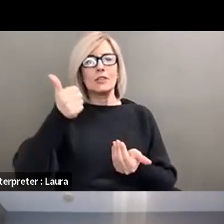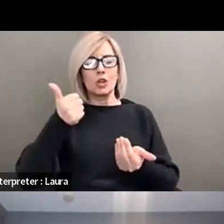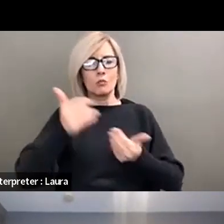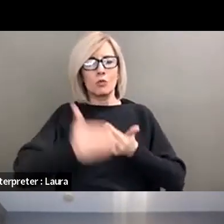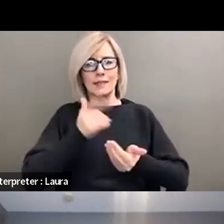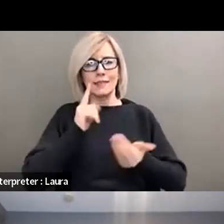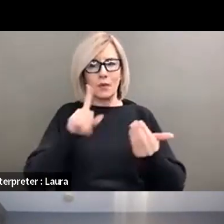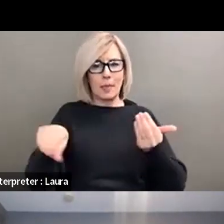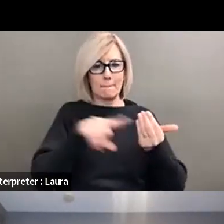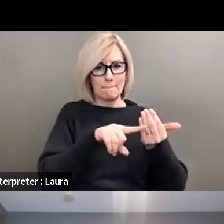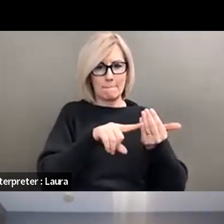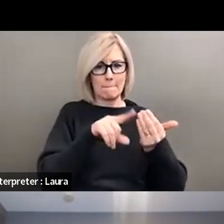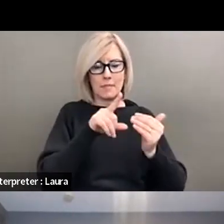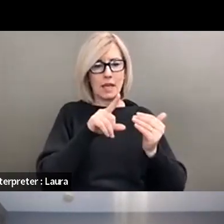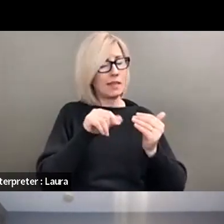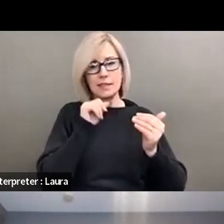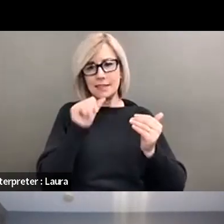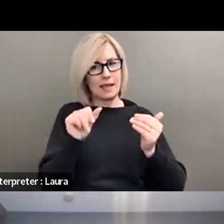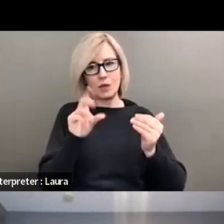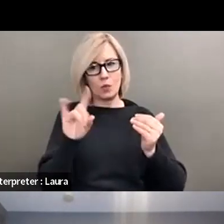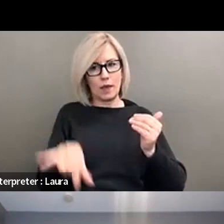to do, and this didn't do that.